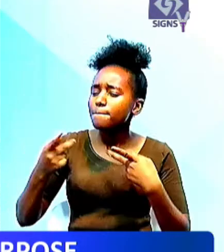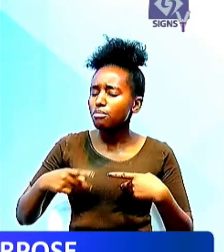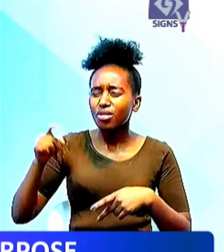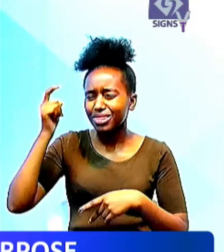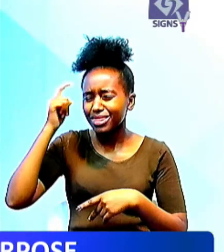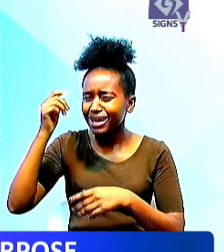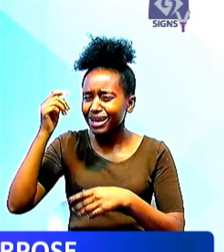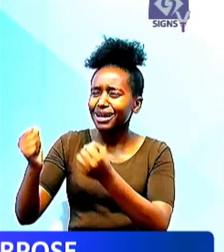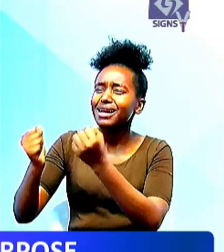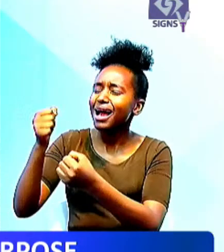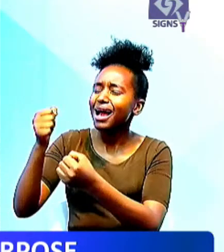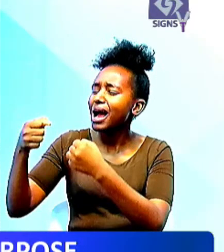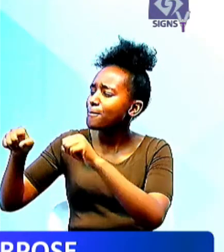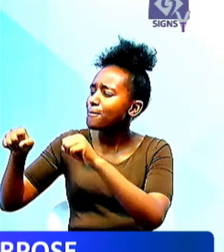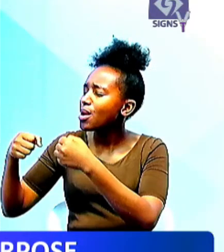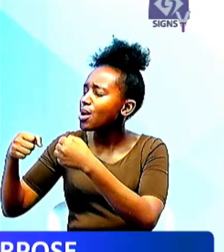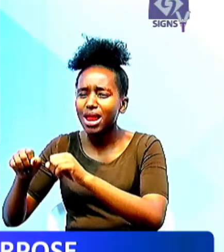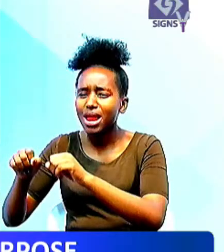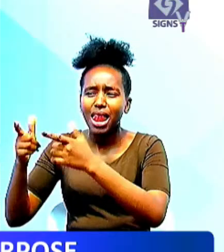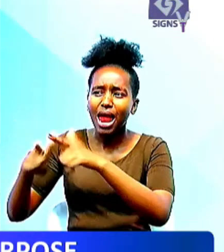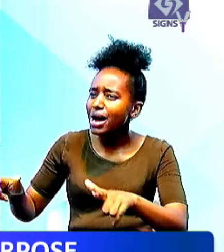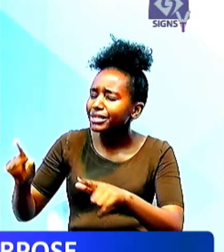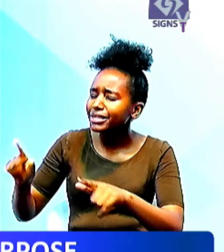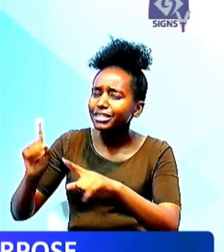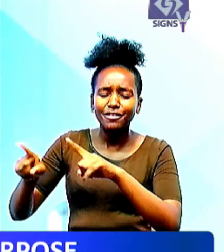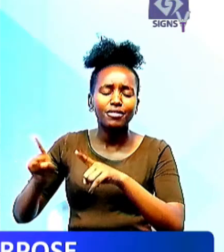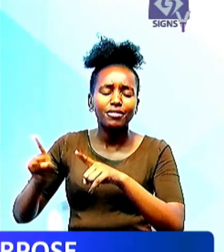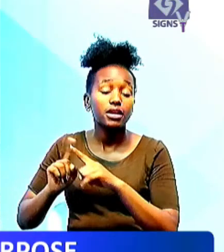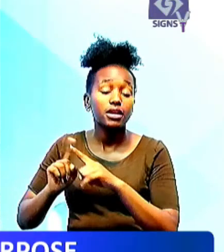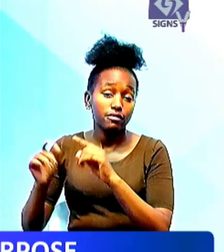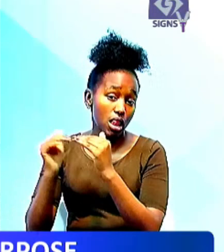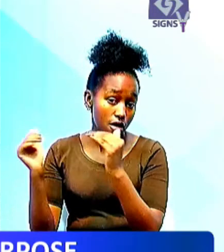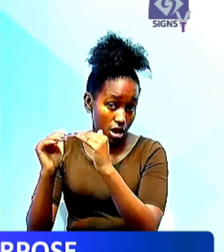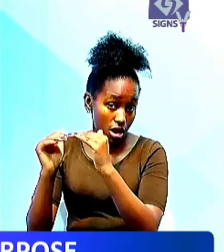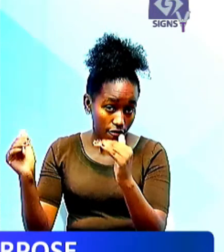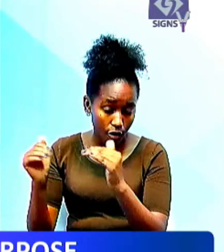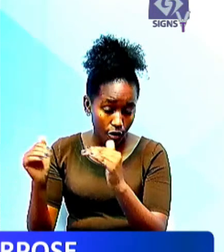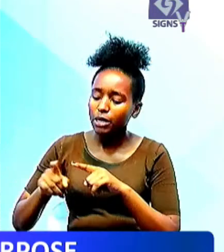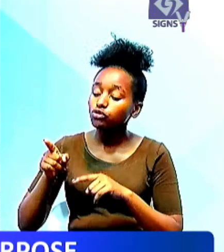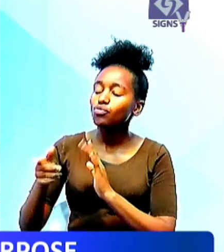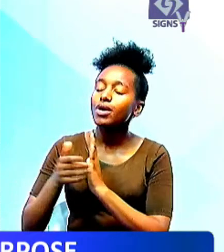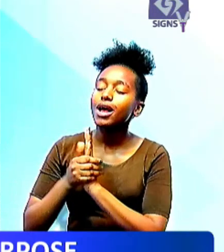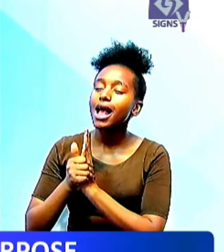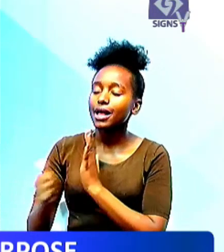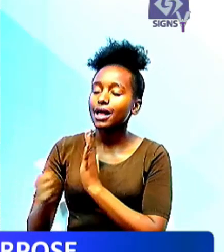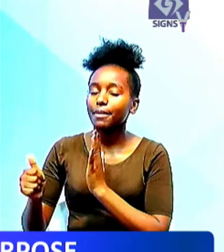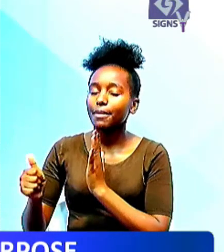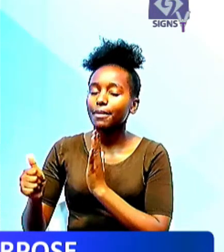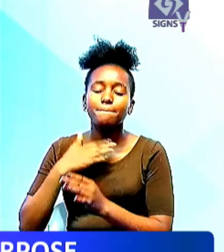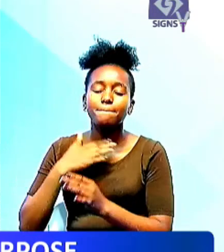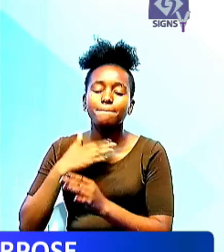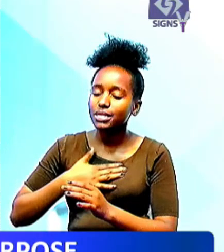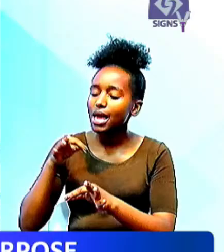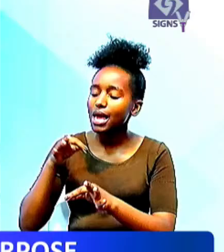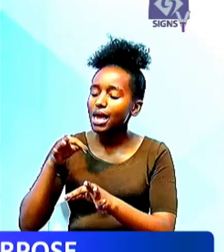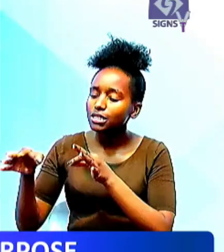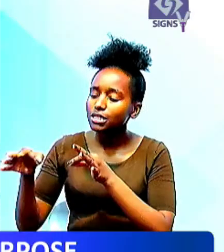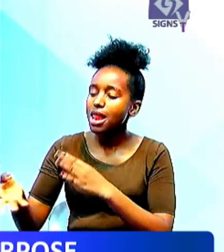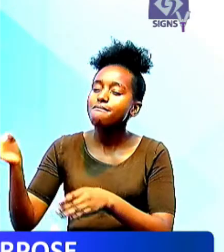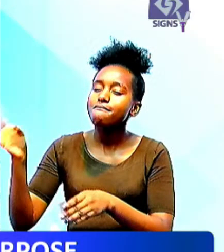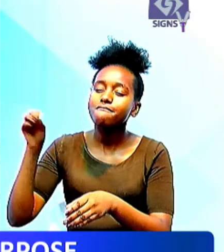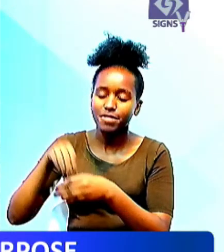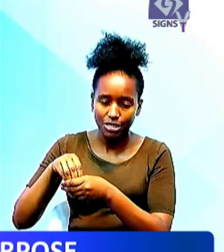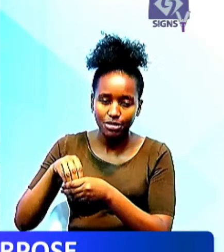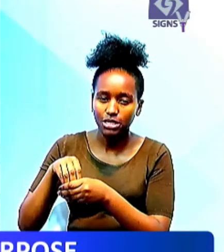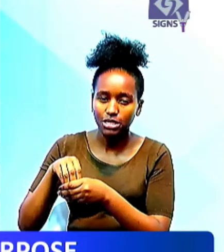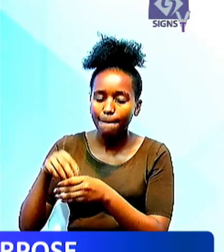kashamba mahali, kuna msana fikiria. Exactly from an expert's point of view, can you break down investing